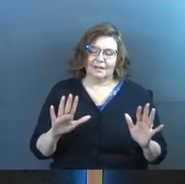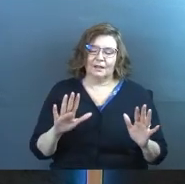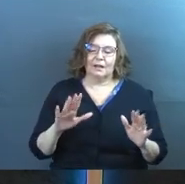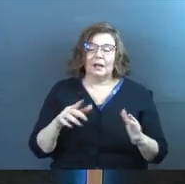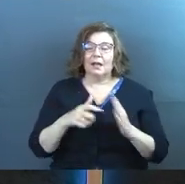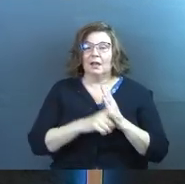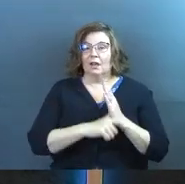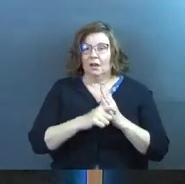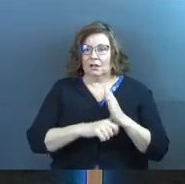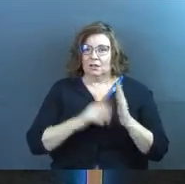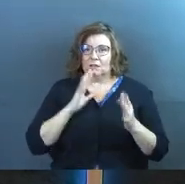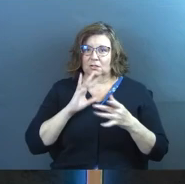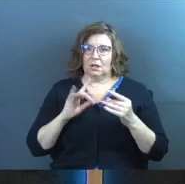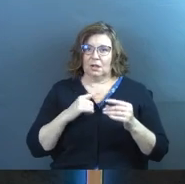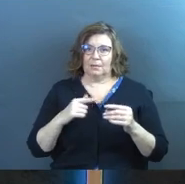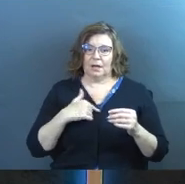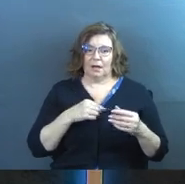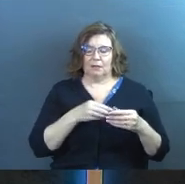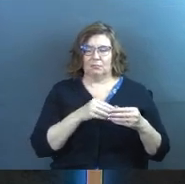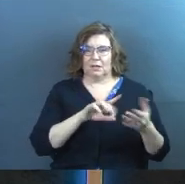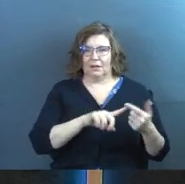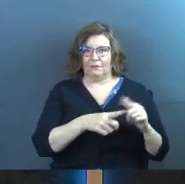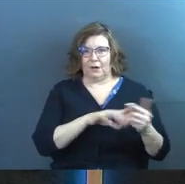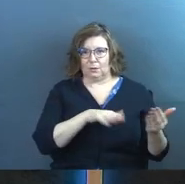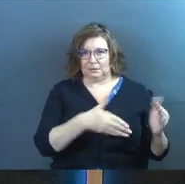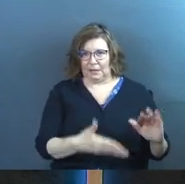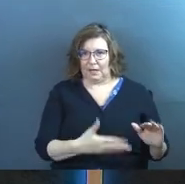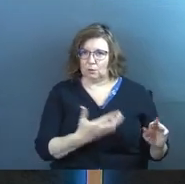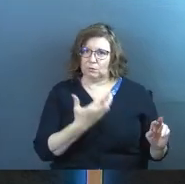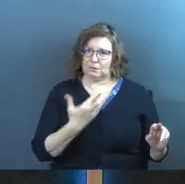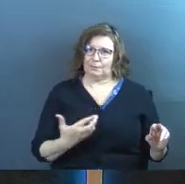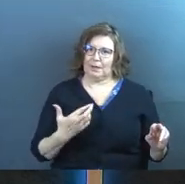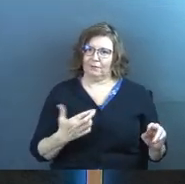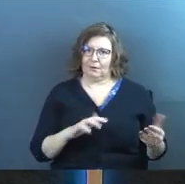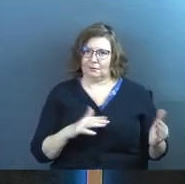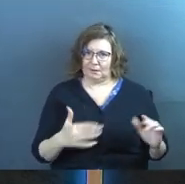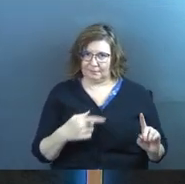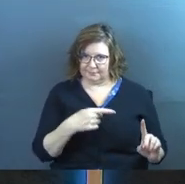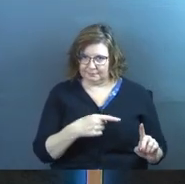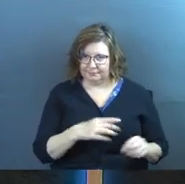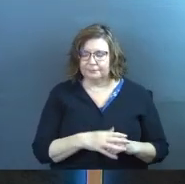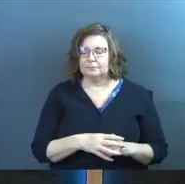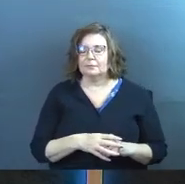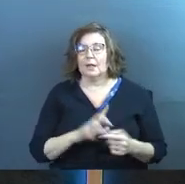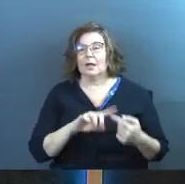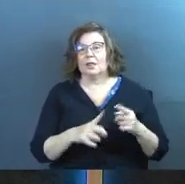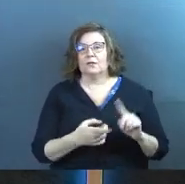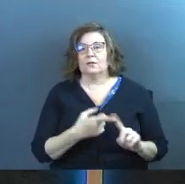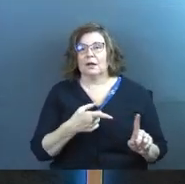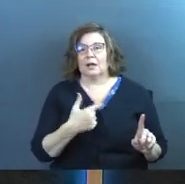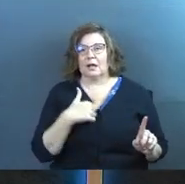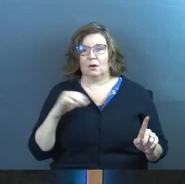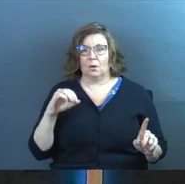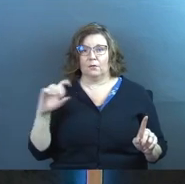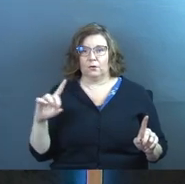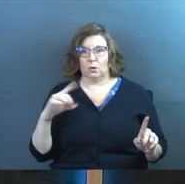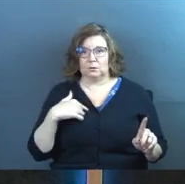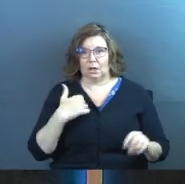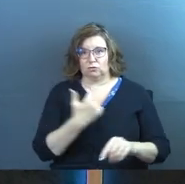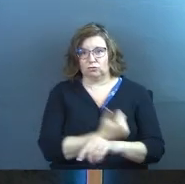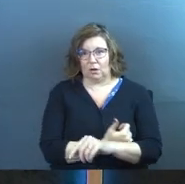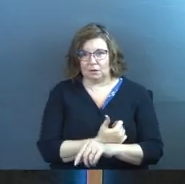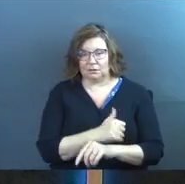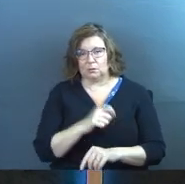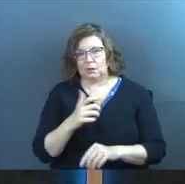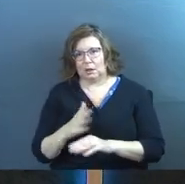And in this article, he's talking about losing this friend, and it was his best friend. And the friend had overdosed on drugs, and it